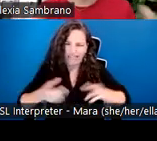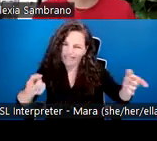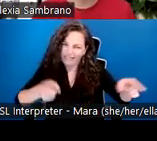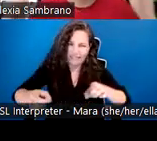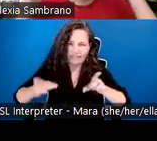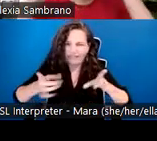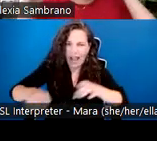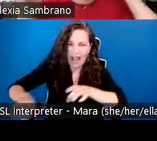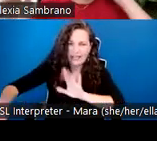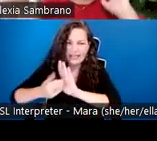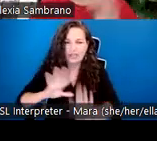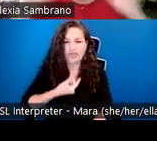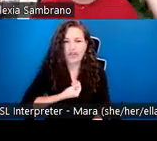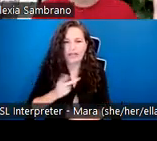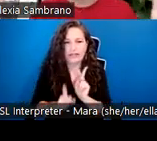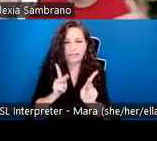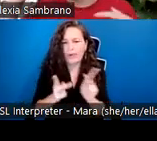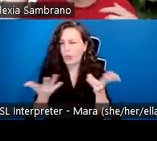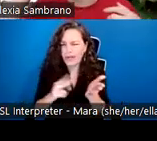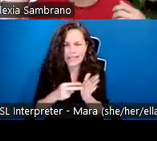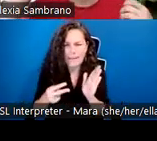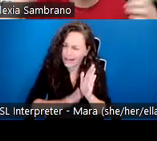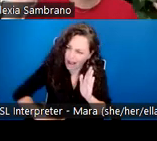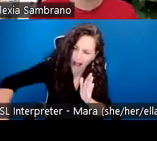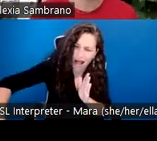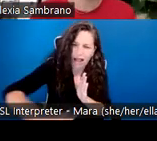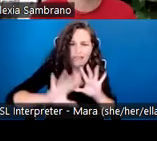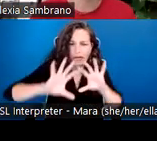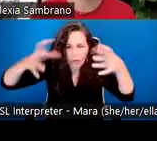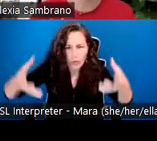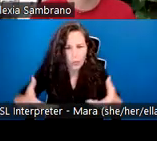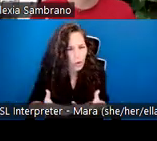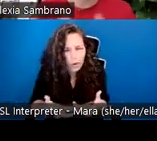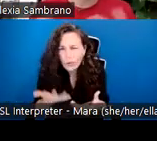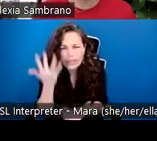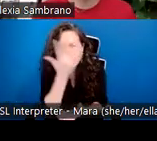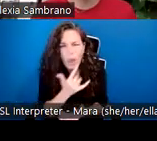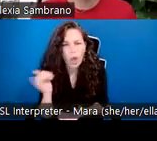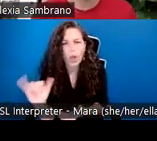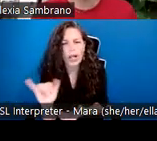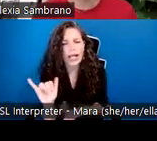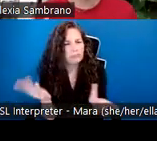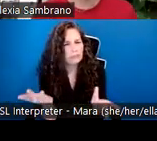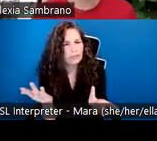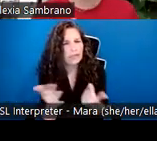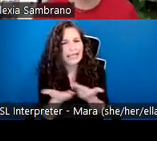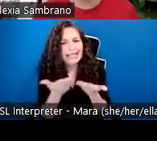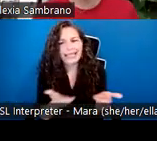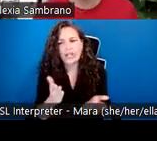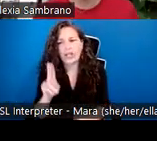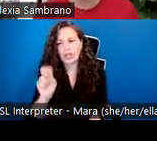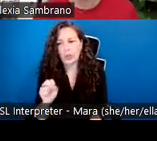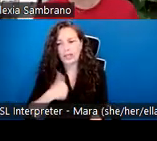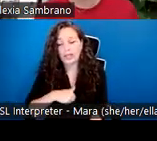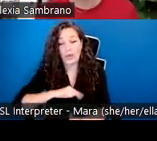what exactly, nationwide and worldwide, what this looks like. So here in the US, we actually rank third